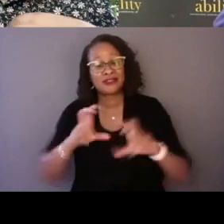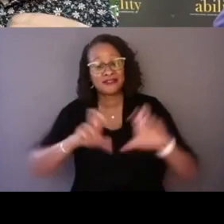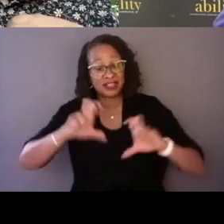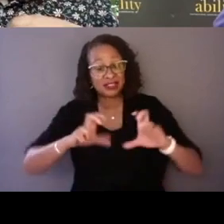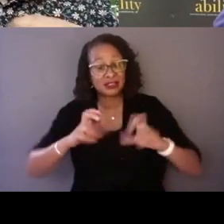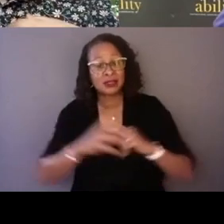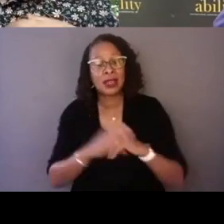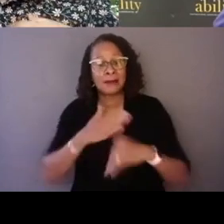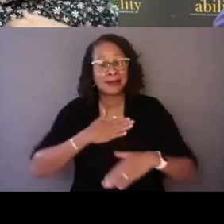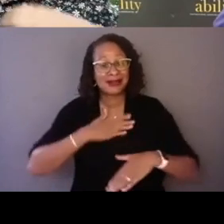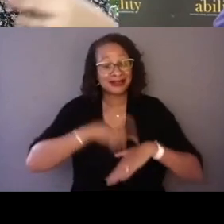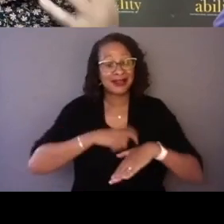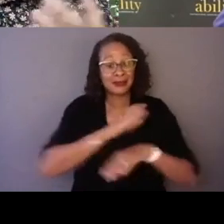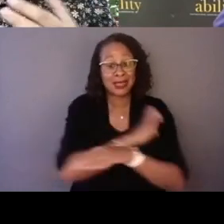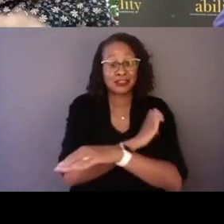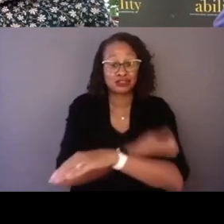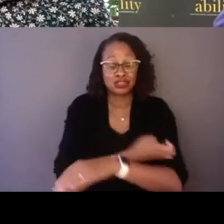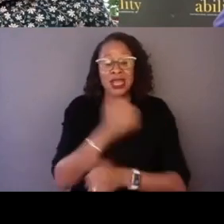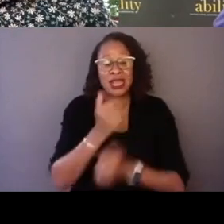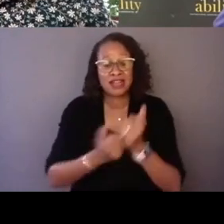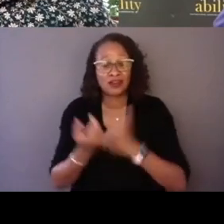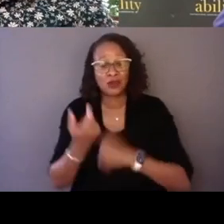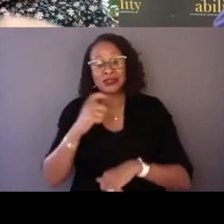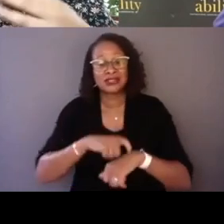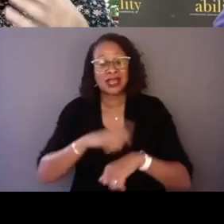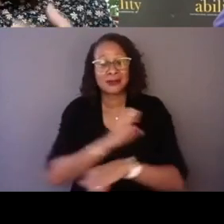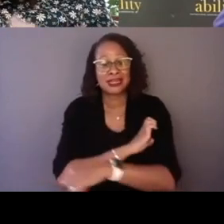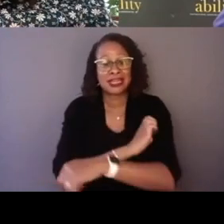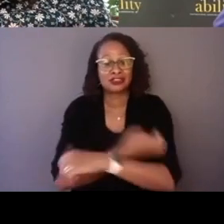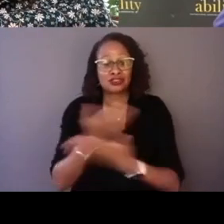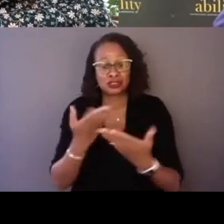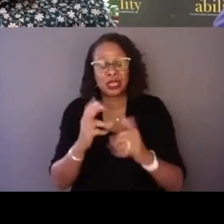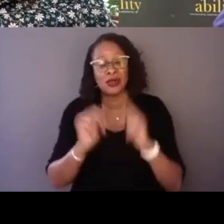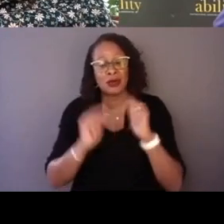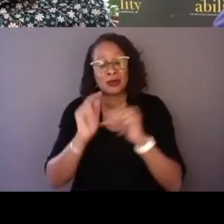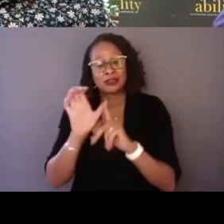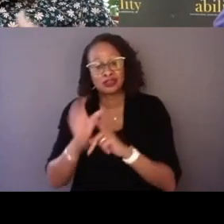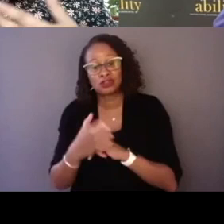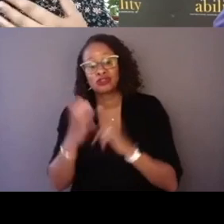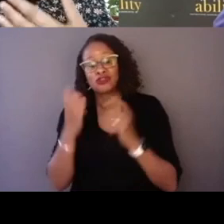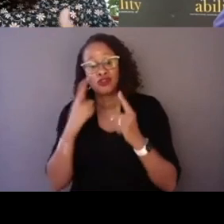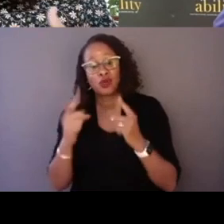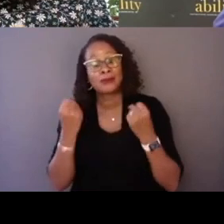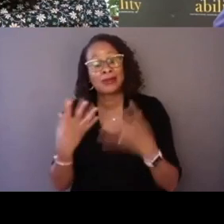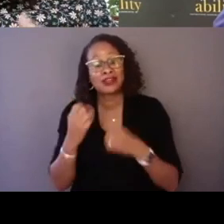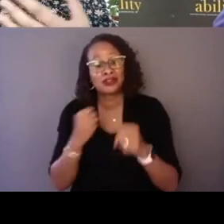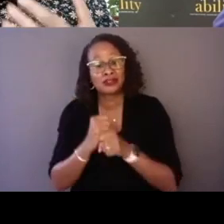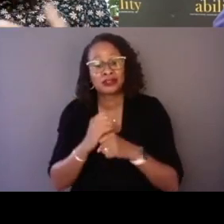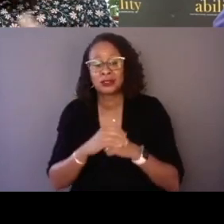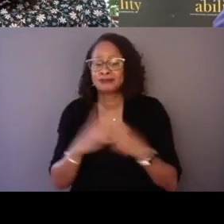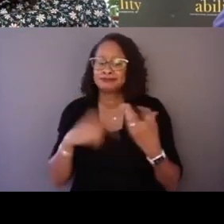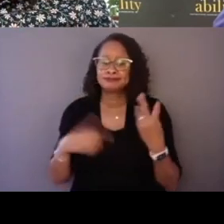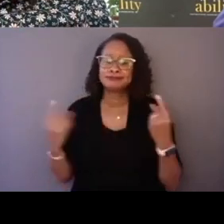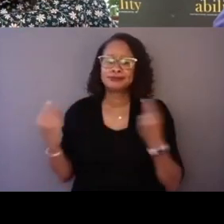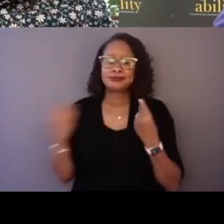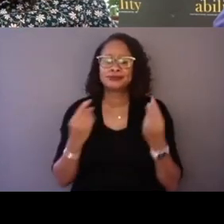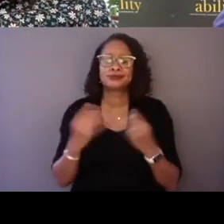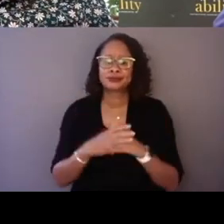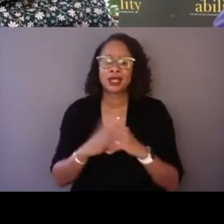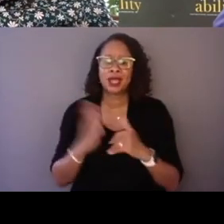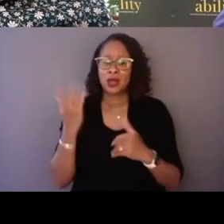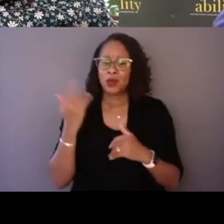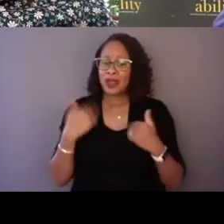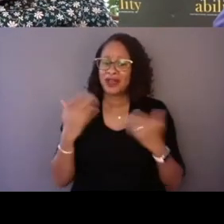my time and energy, everyone's time and energy here. We've built this culture for years and years. What are we doing? Why do we have this as our